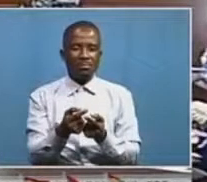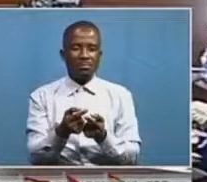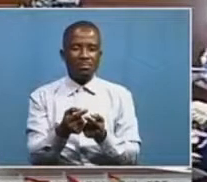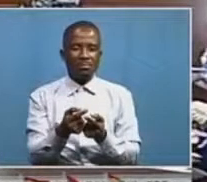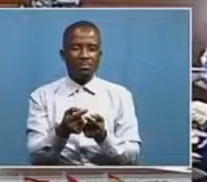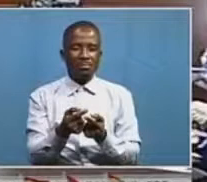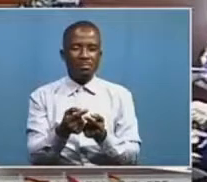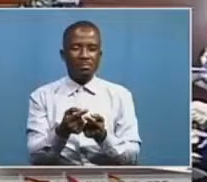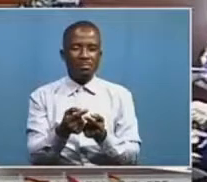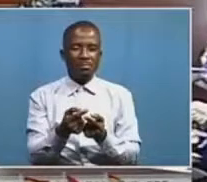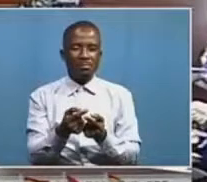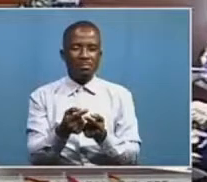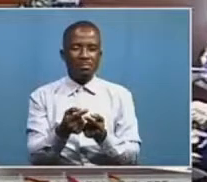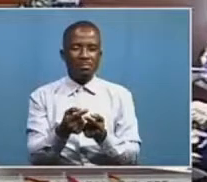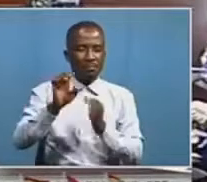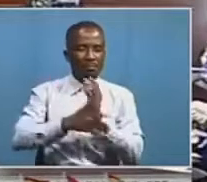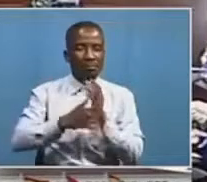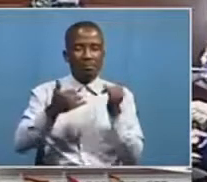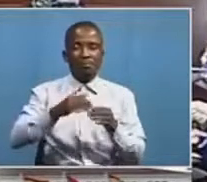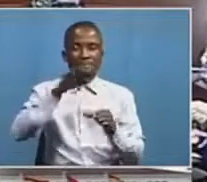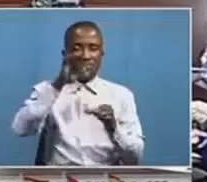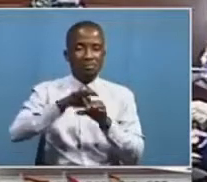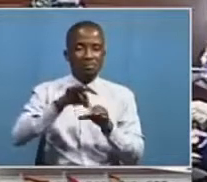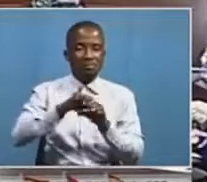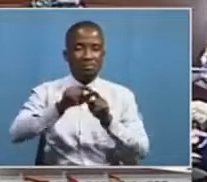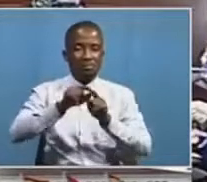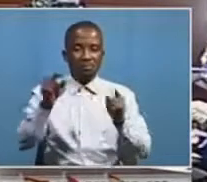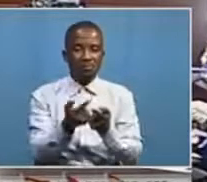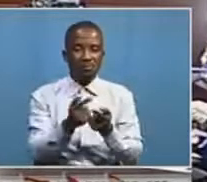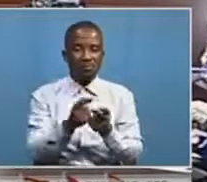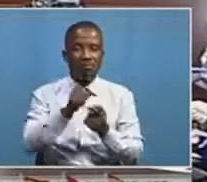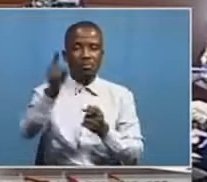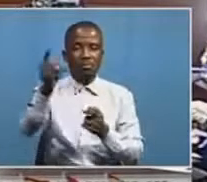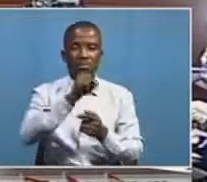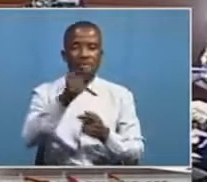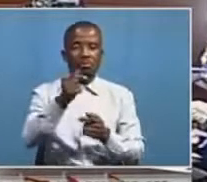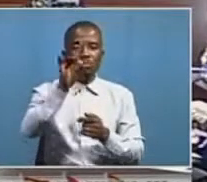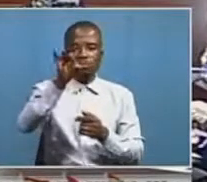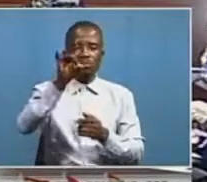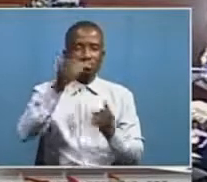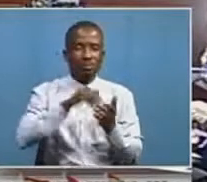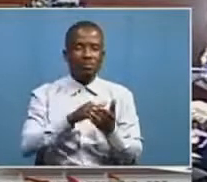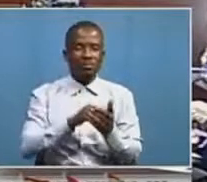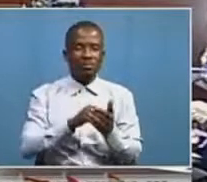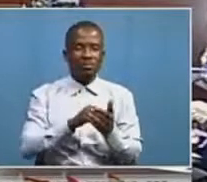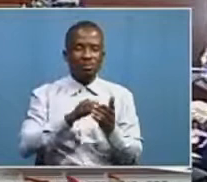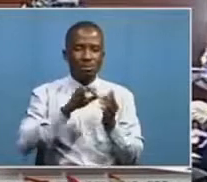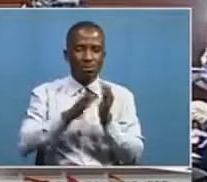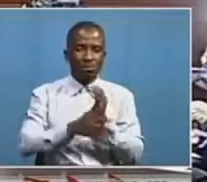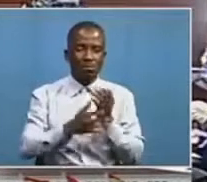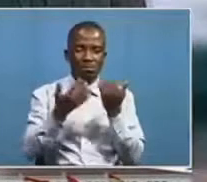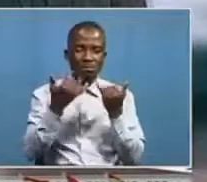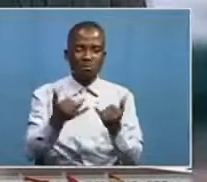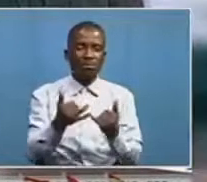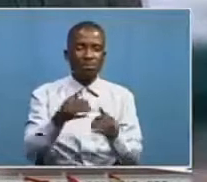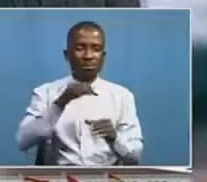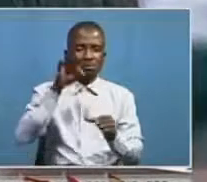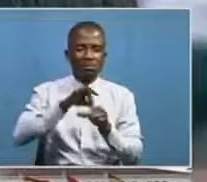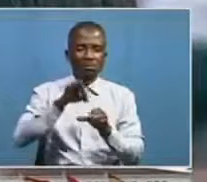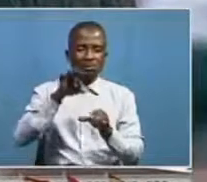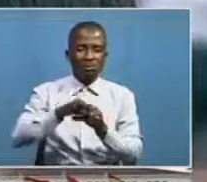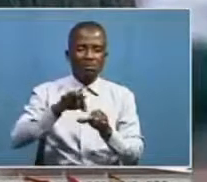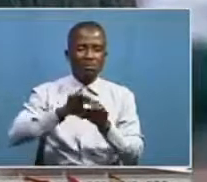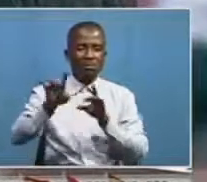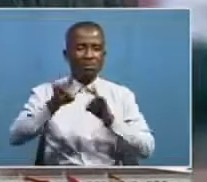the total voting population of 128,080, the total valid votes cast